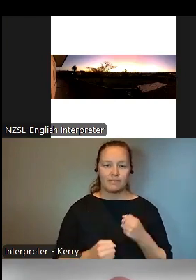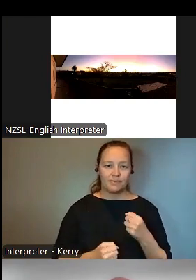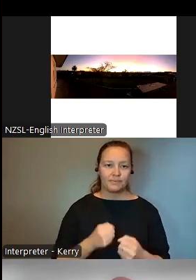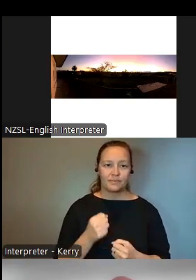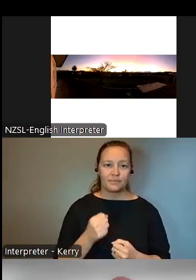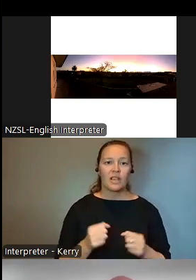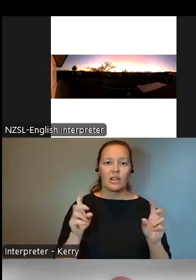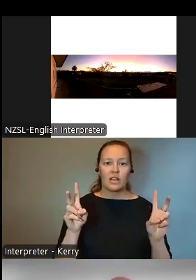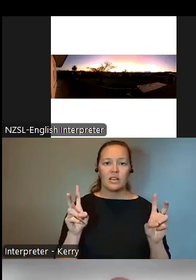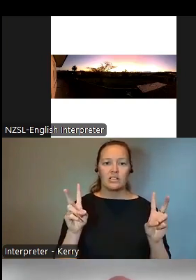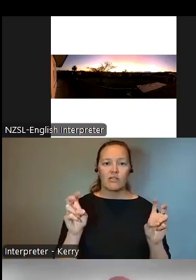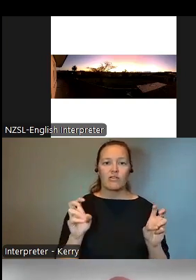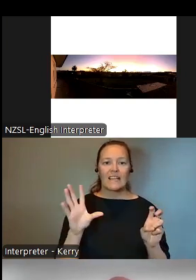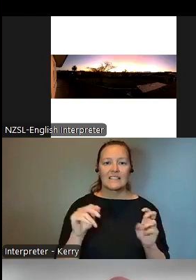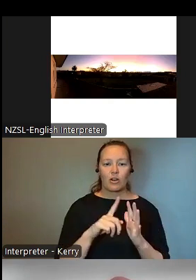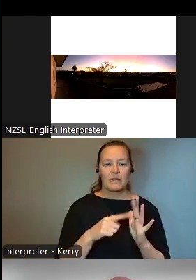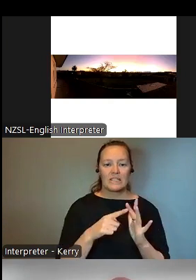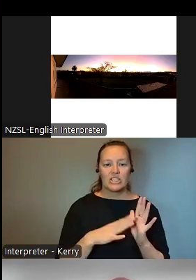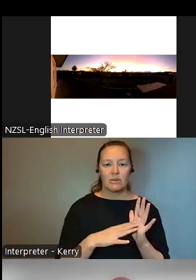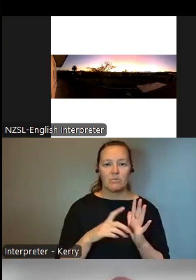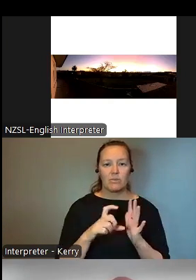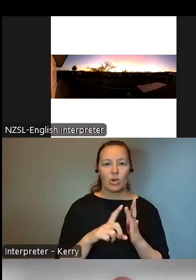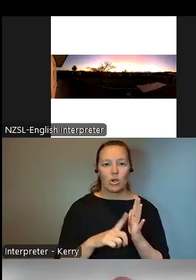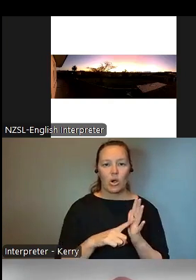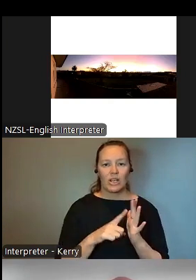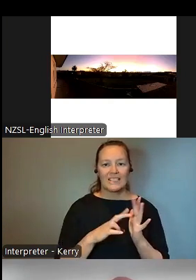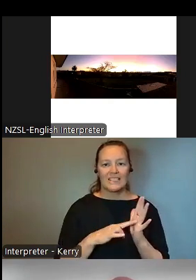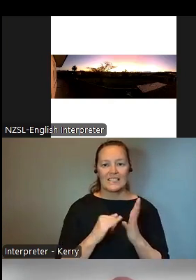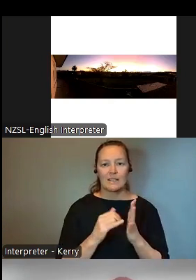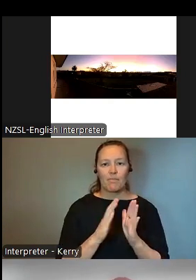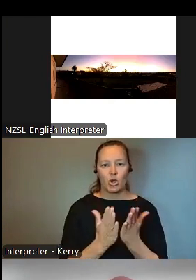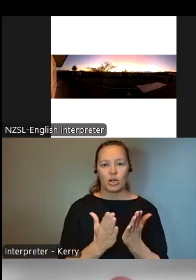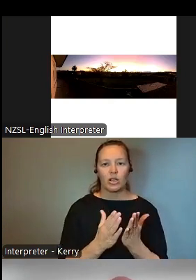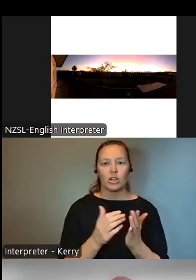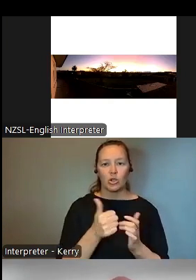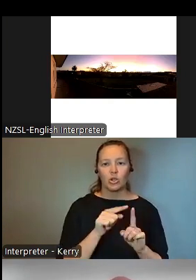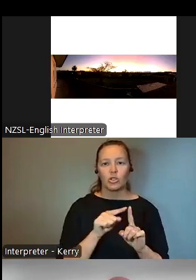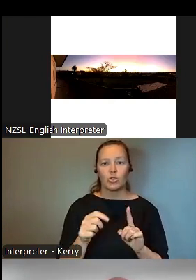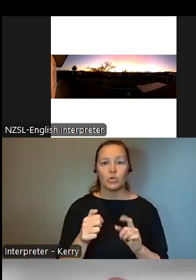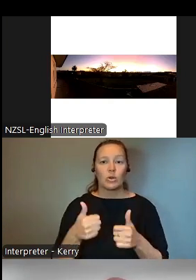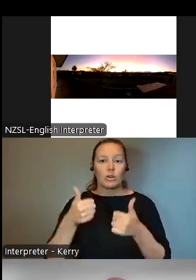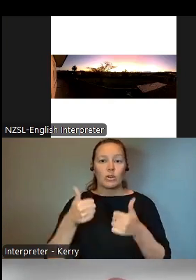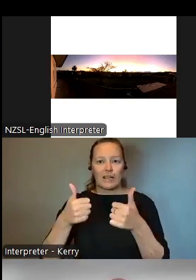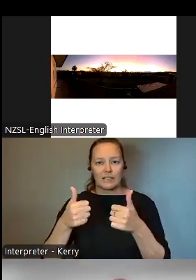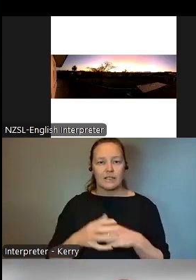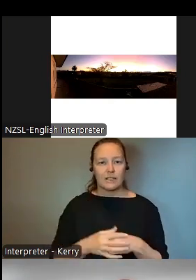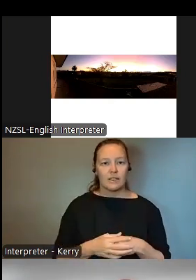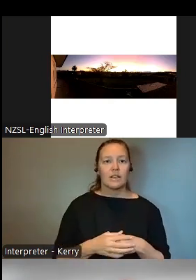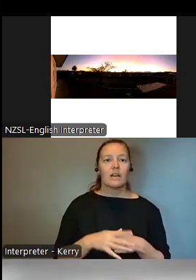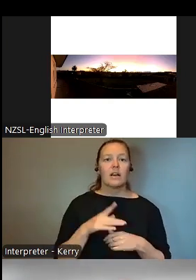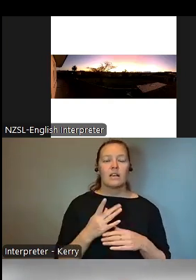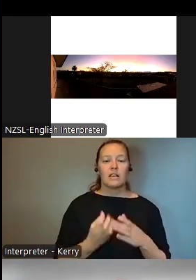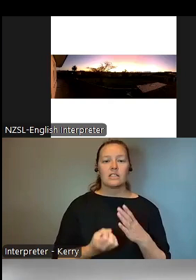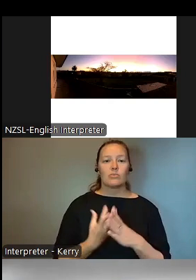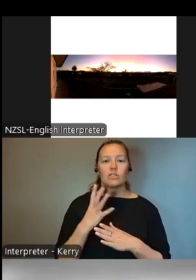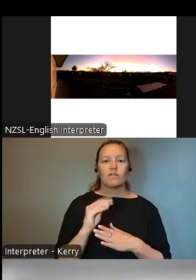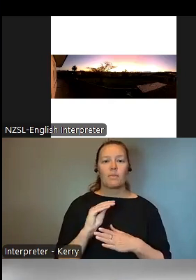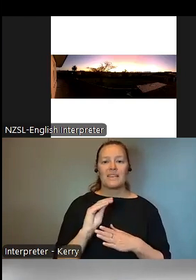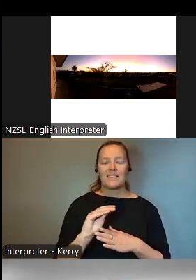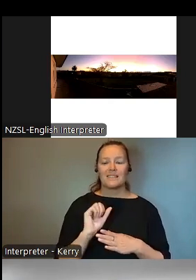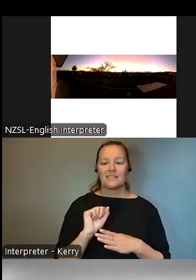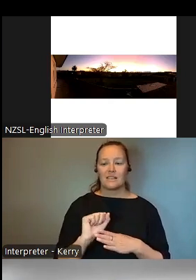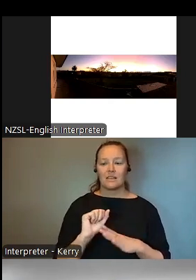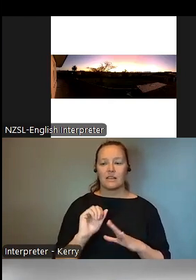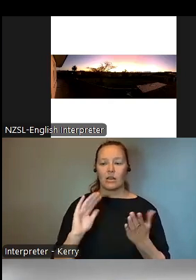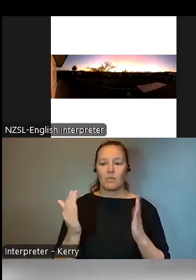Jim Collins' book, Good to Great, that I'm sure many of you will be familiar with. And it emerges out of his comparison